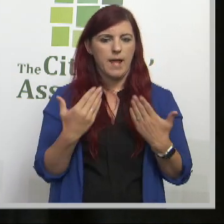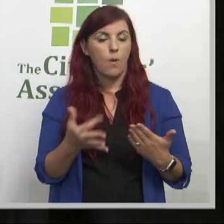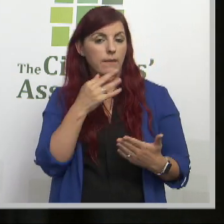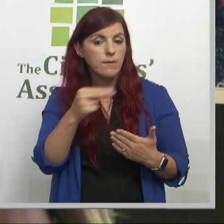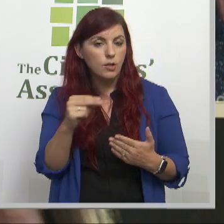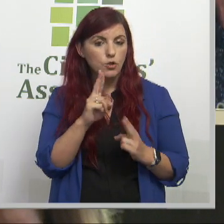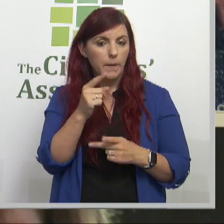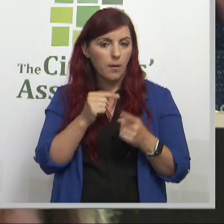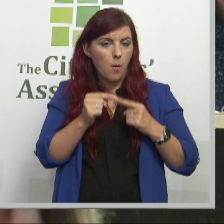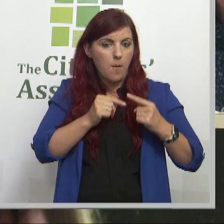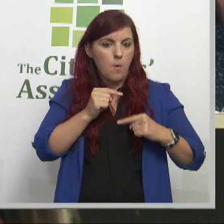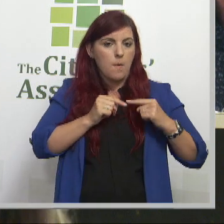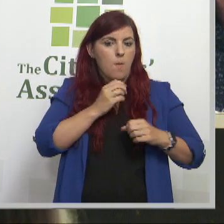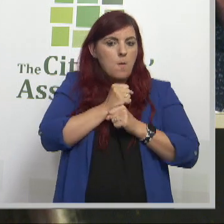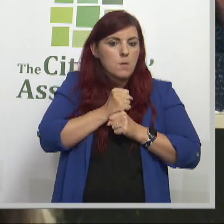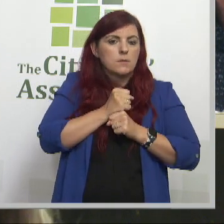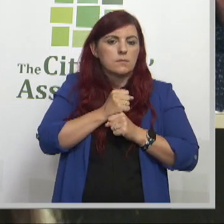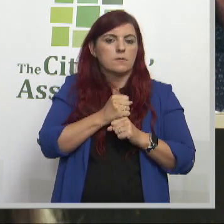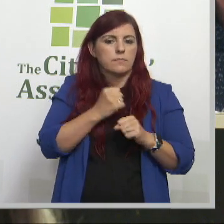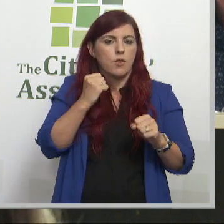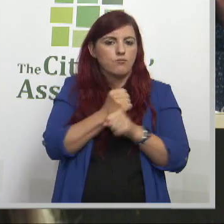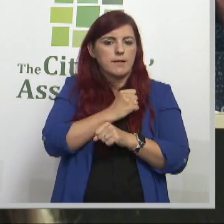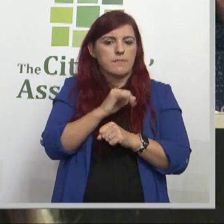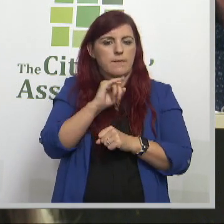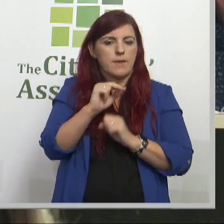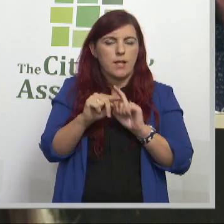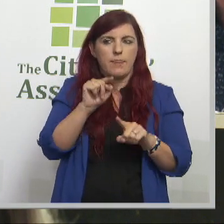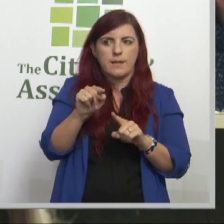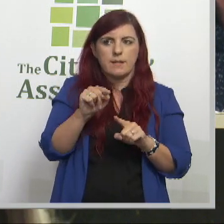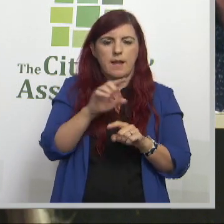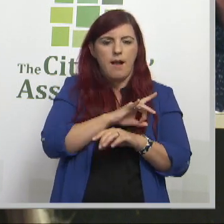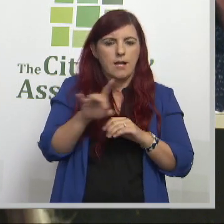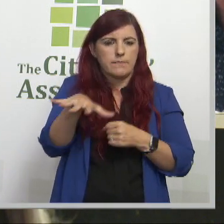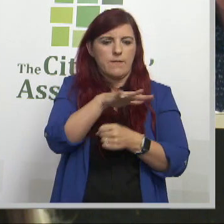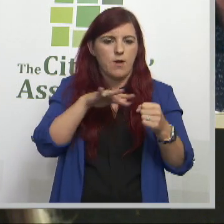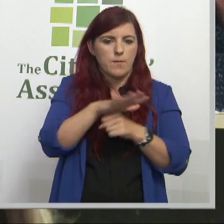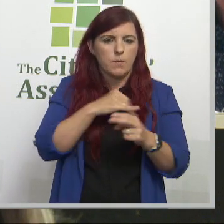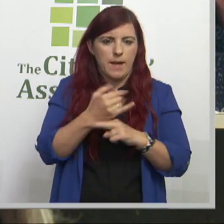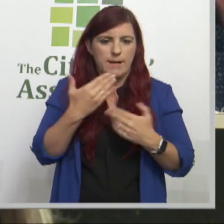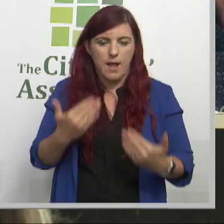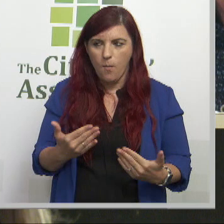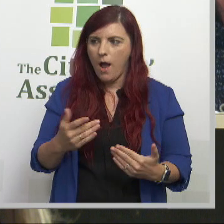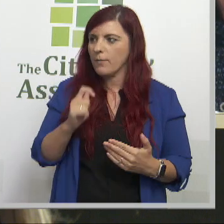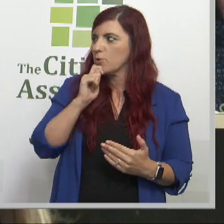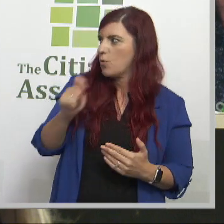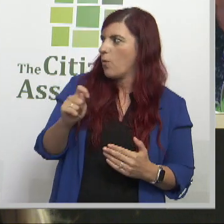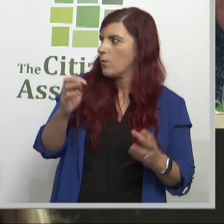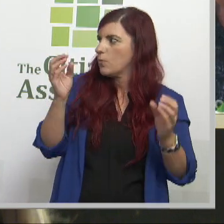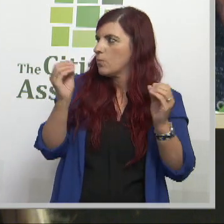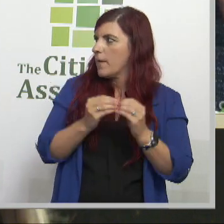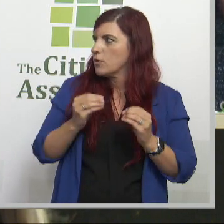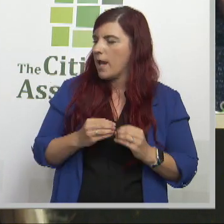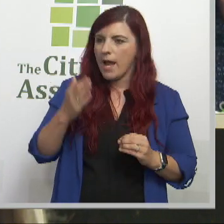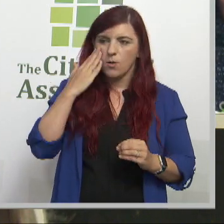maybe to prevent inflation, and that's definitely the environment we're in now. I was told to mention the cost of living crisis. There was a protest